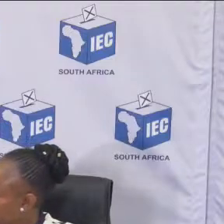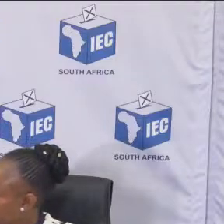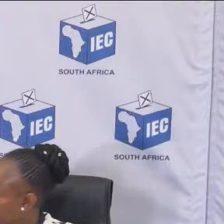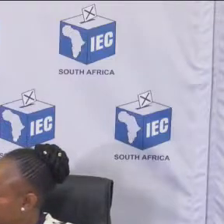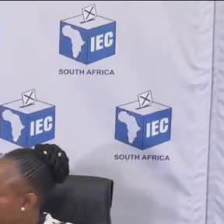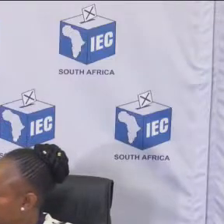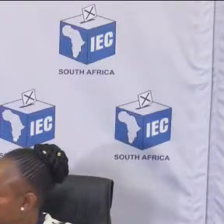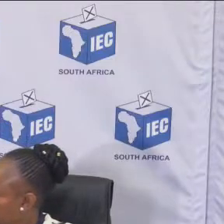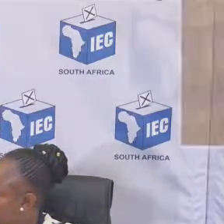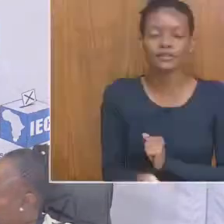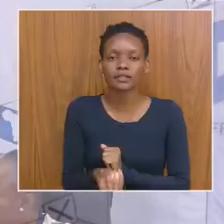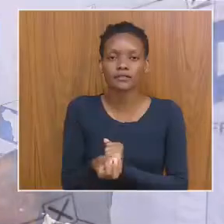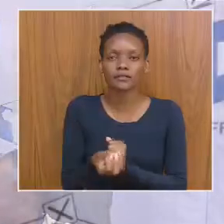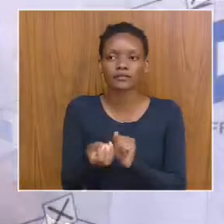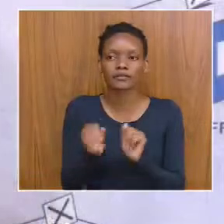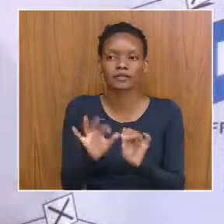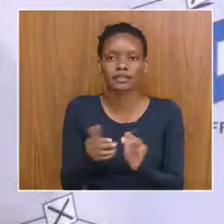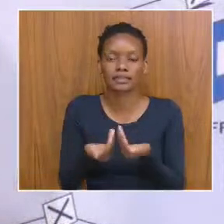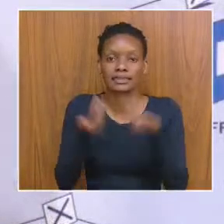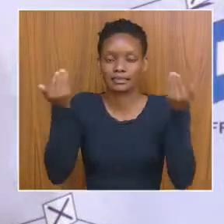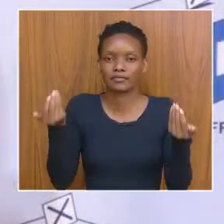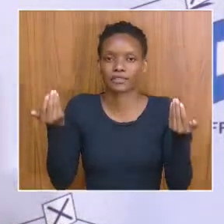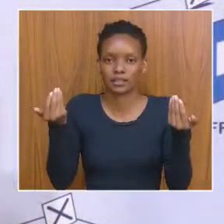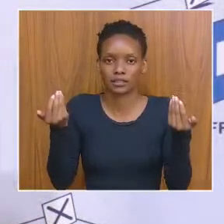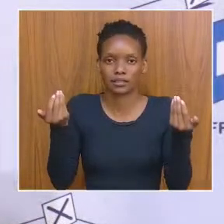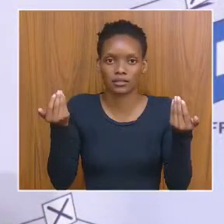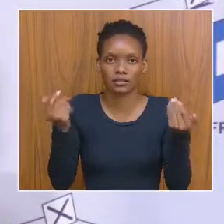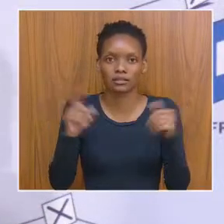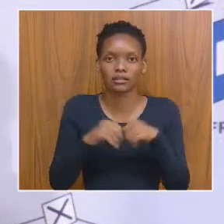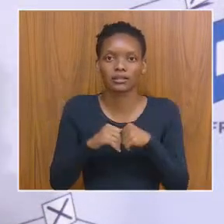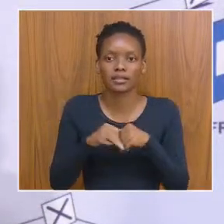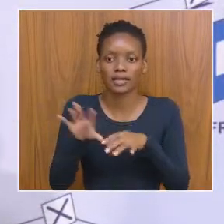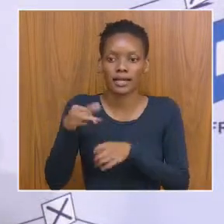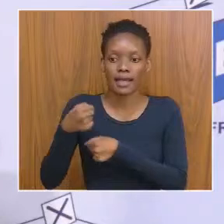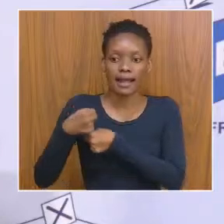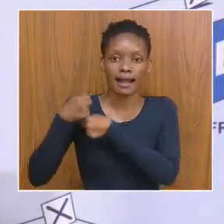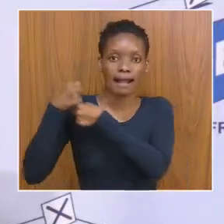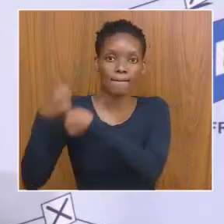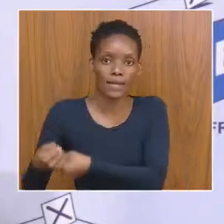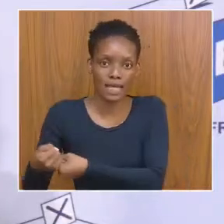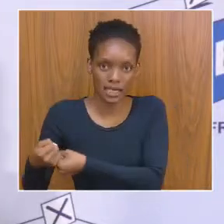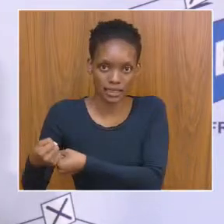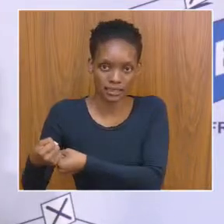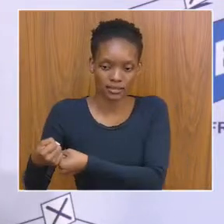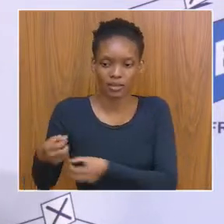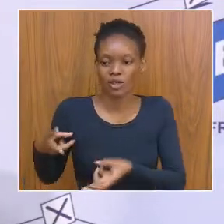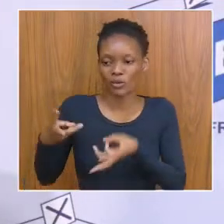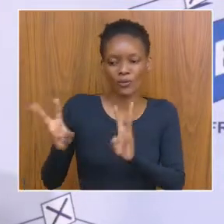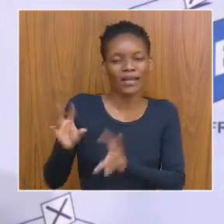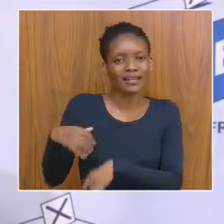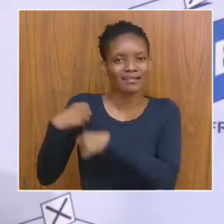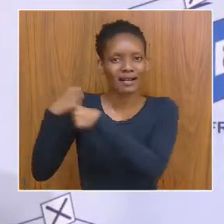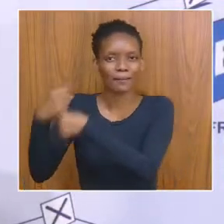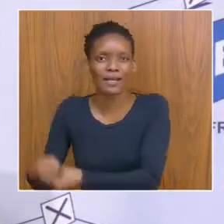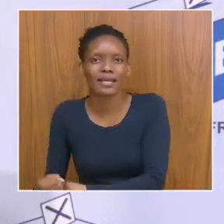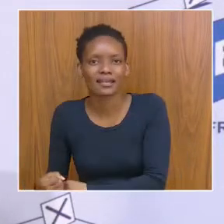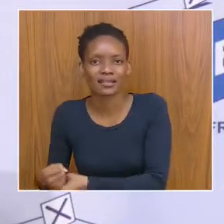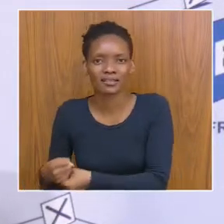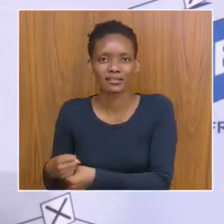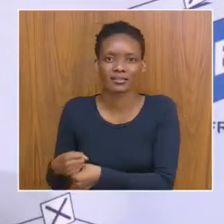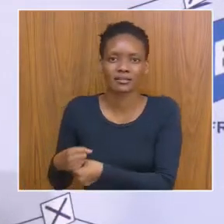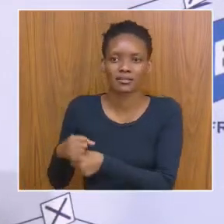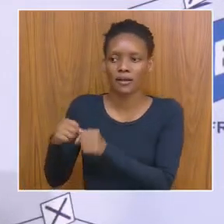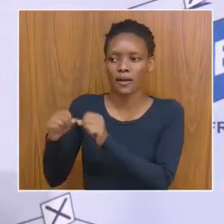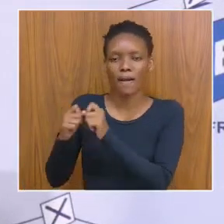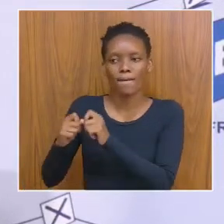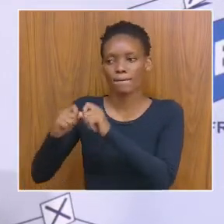There's a difference between what the party does on the campaign trail, how it campaigns, the posters that it